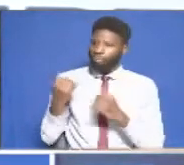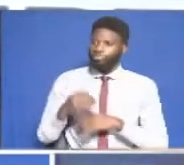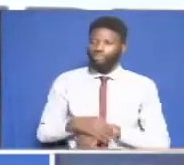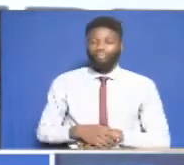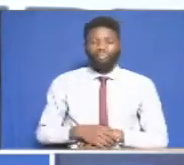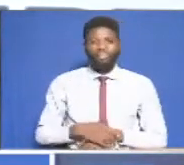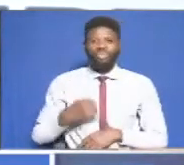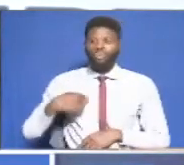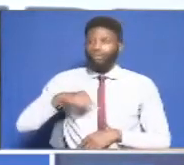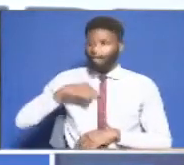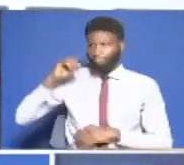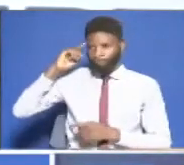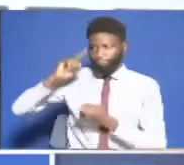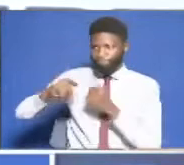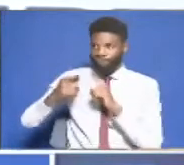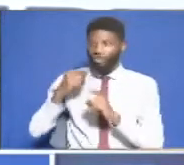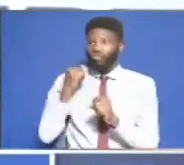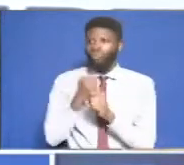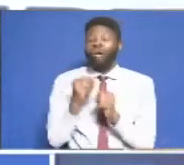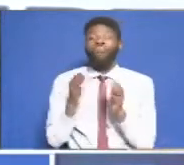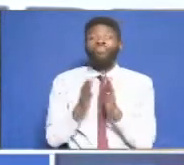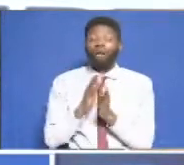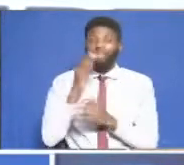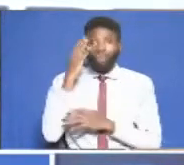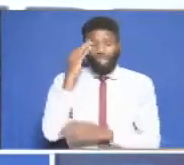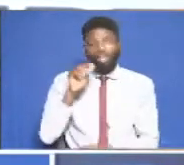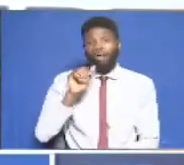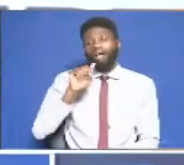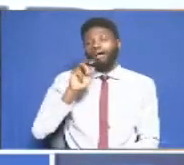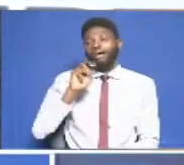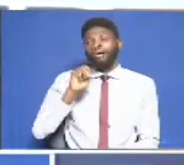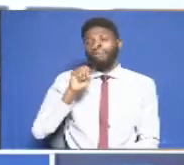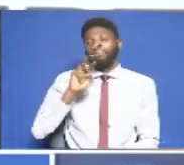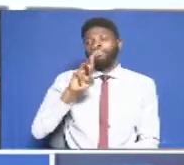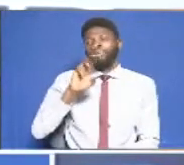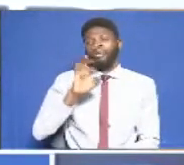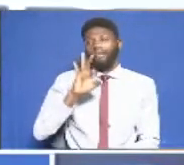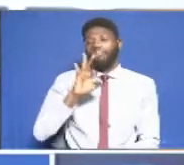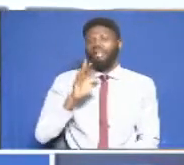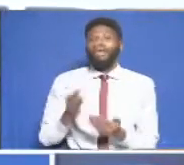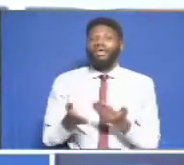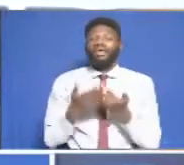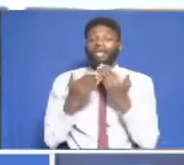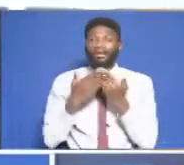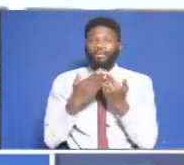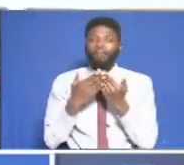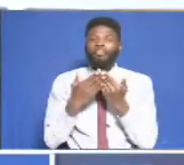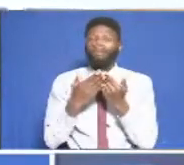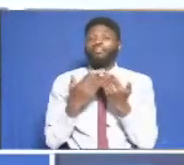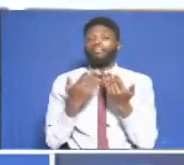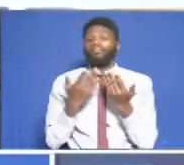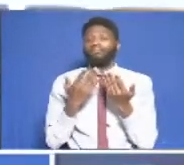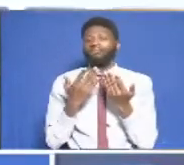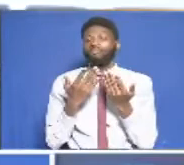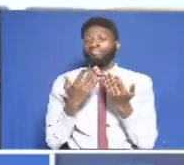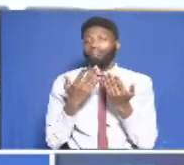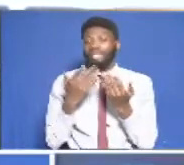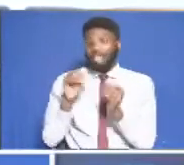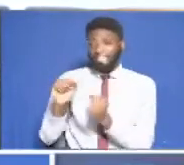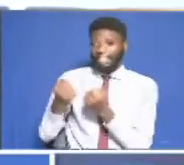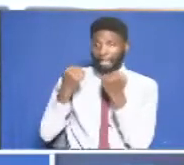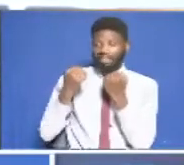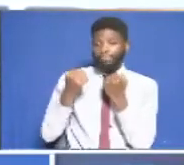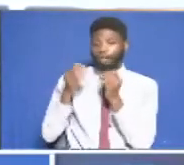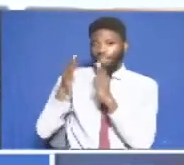Amref Flying Doctors is a medical evacuation provider, specifically by air, but also ground. And in